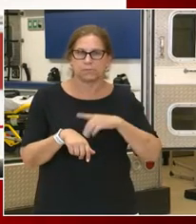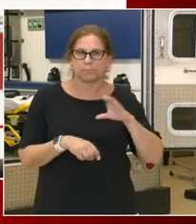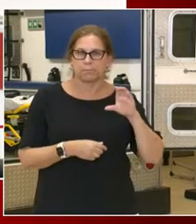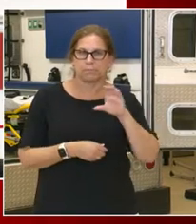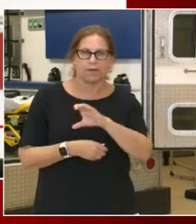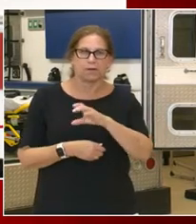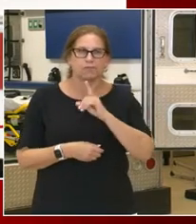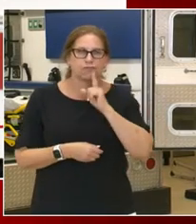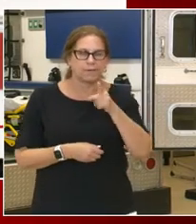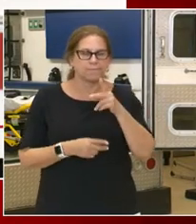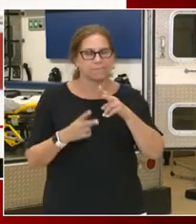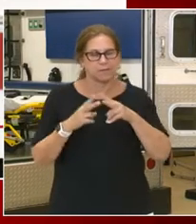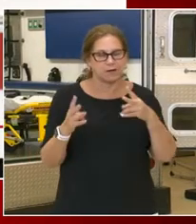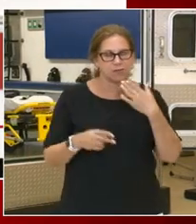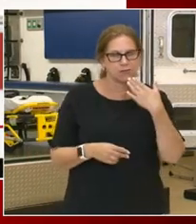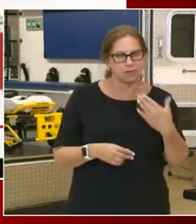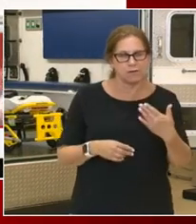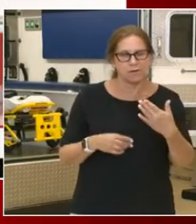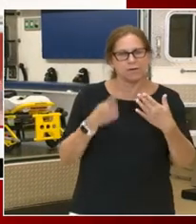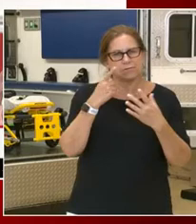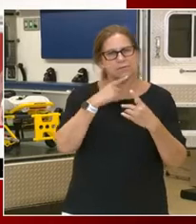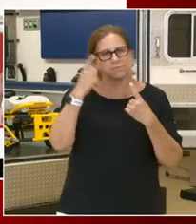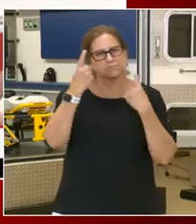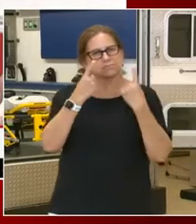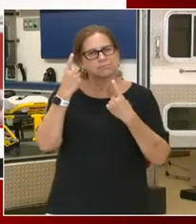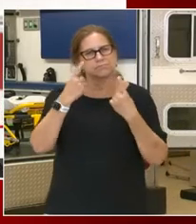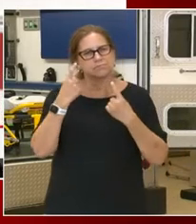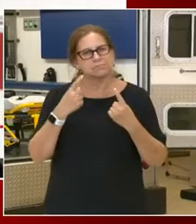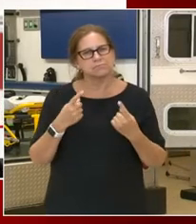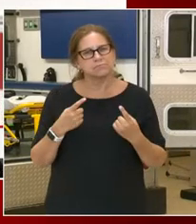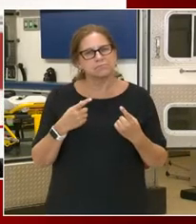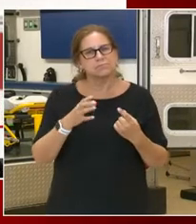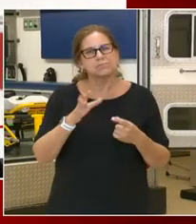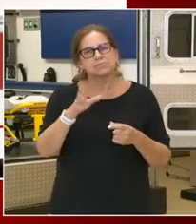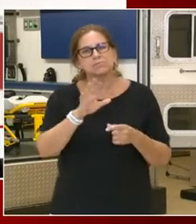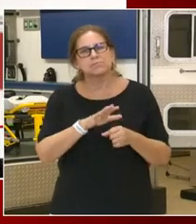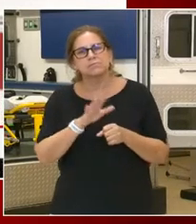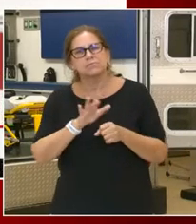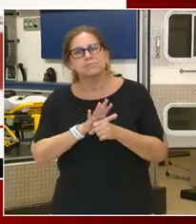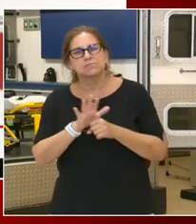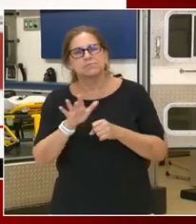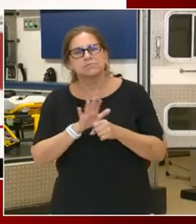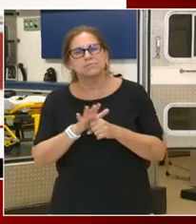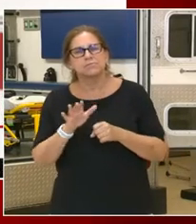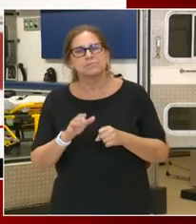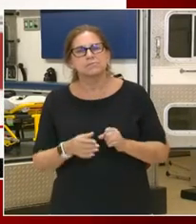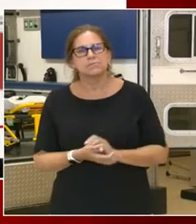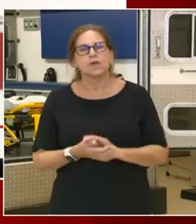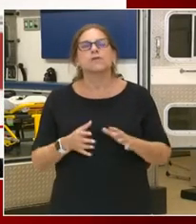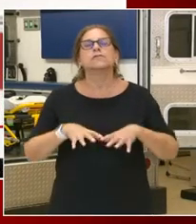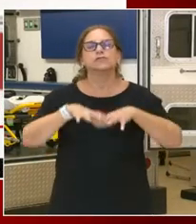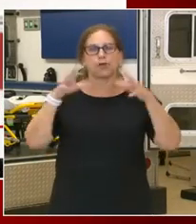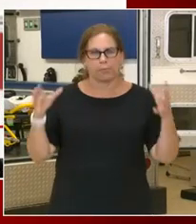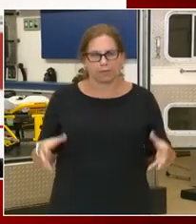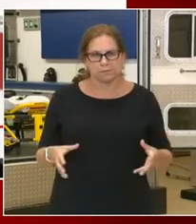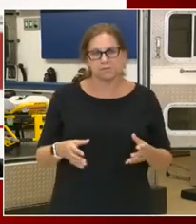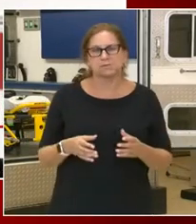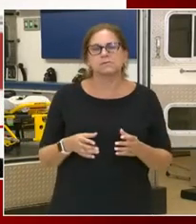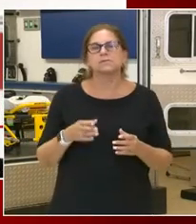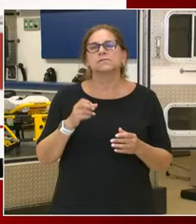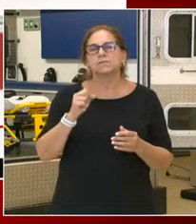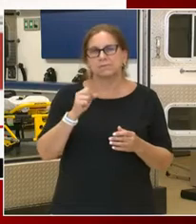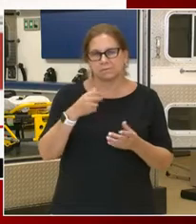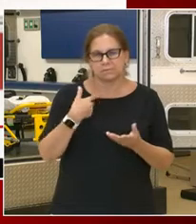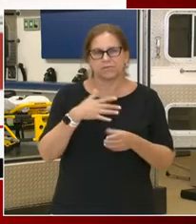approach where with a surplus that currently exists in the paid family leave program, we will allocate $15